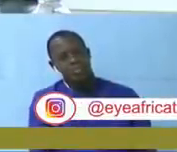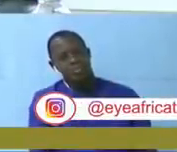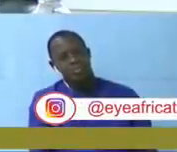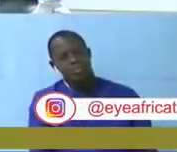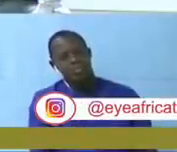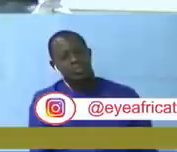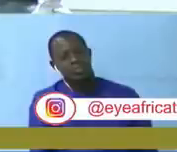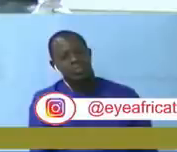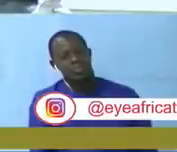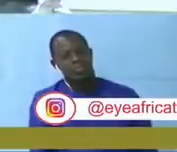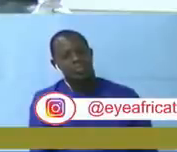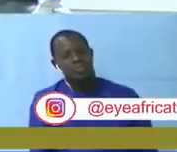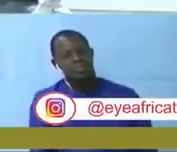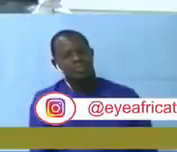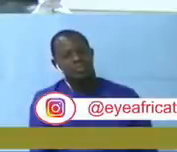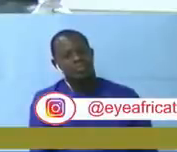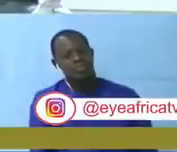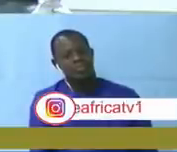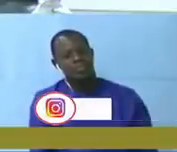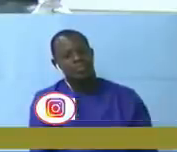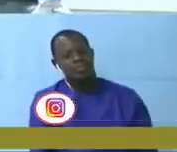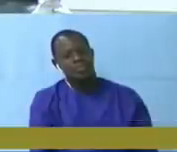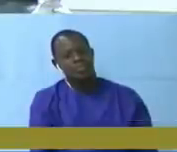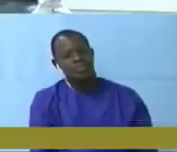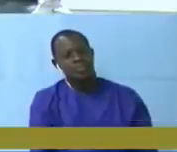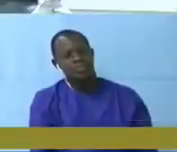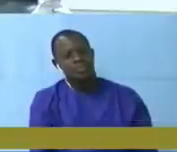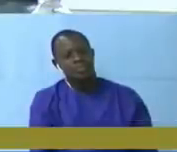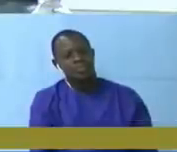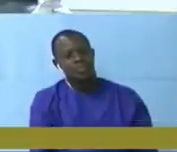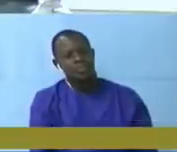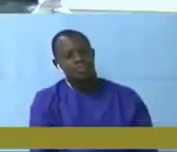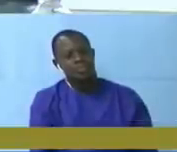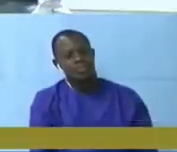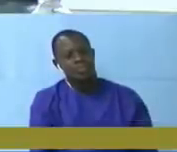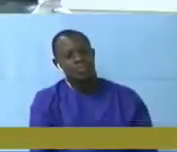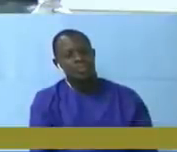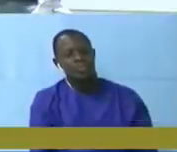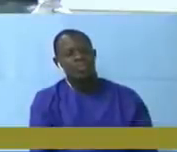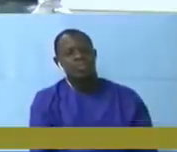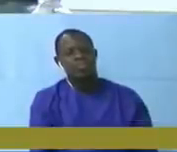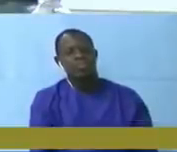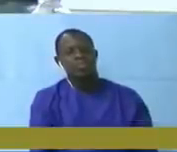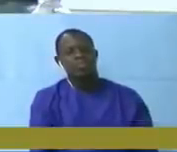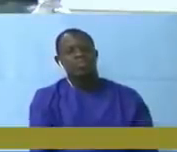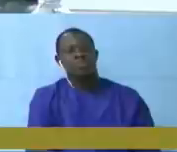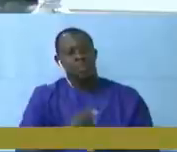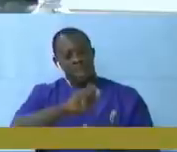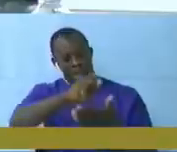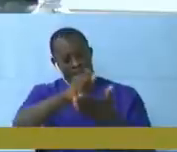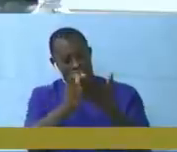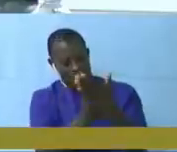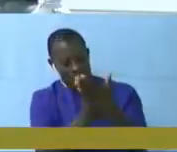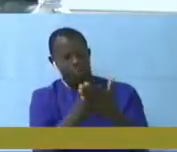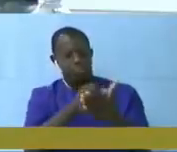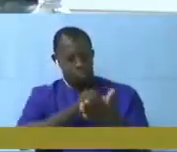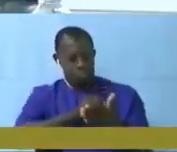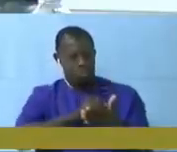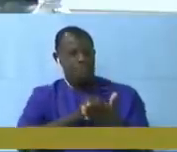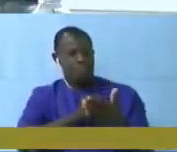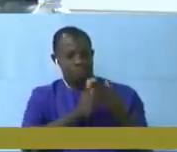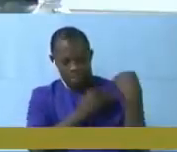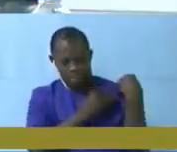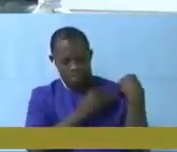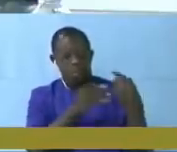neegi député yi. So the draft provided ministers needed to be confirmed, commissioners of the